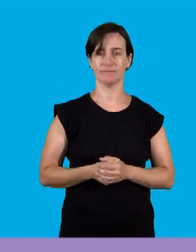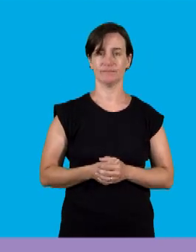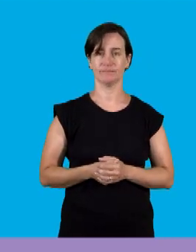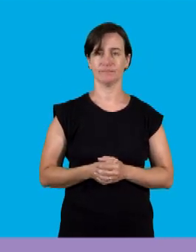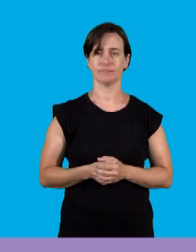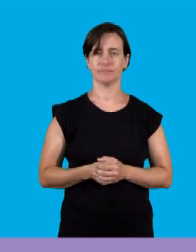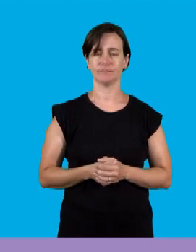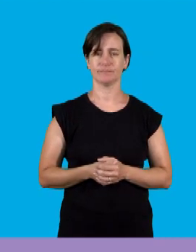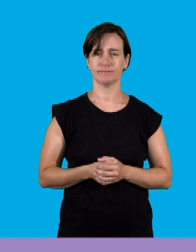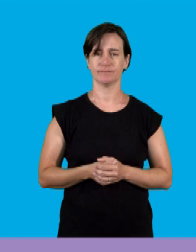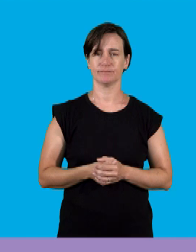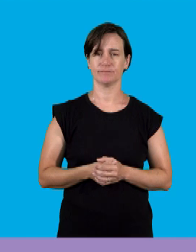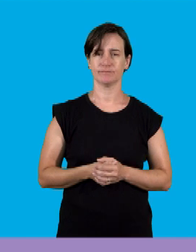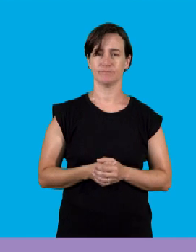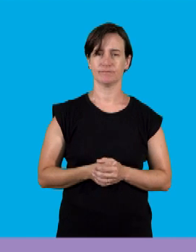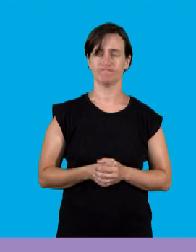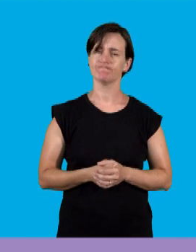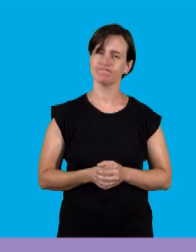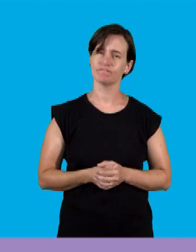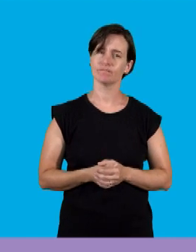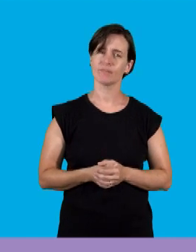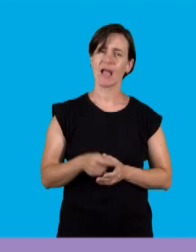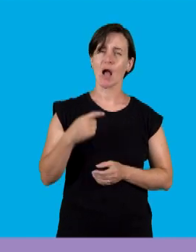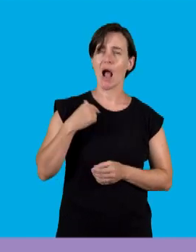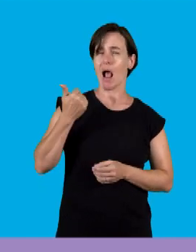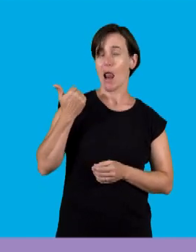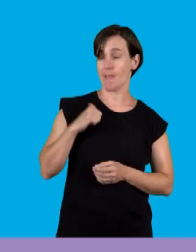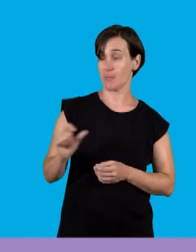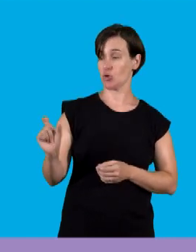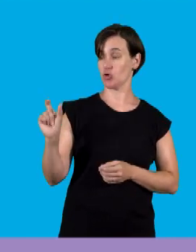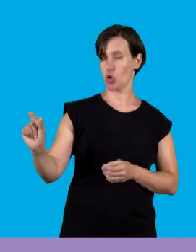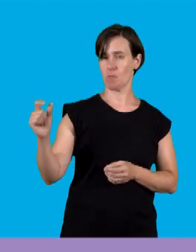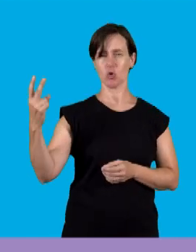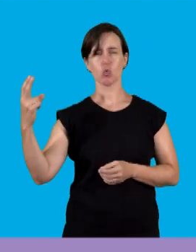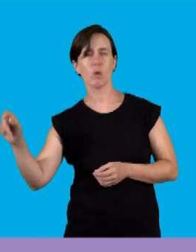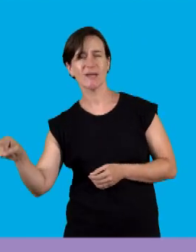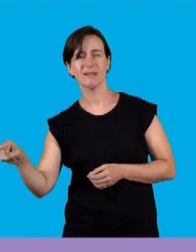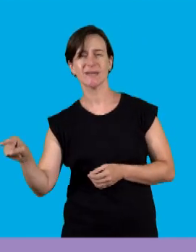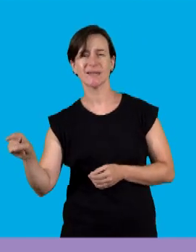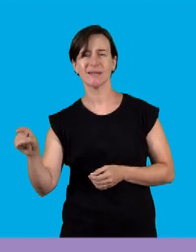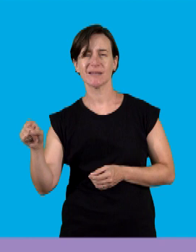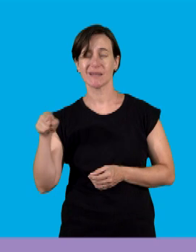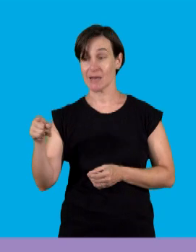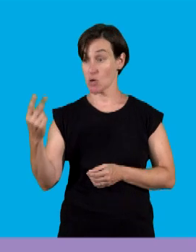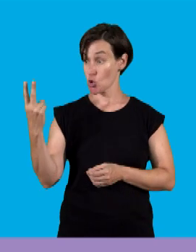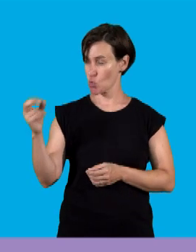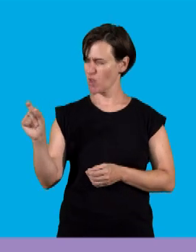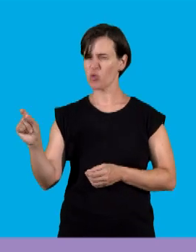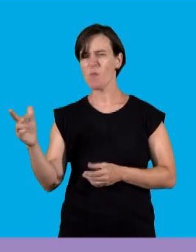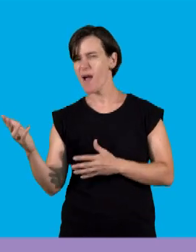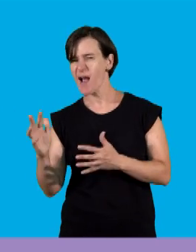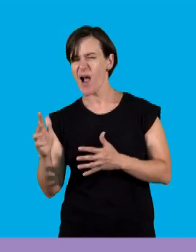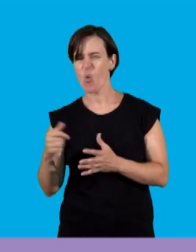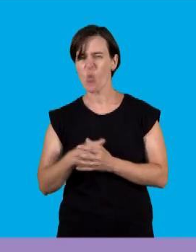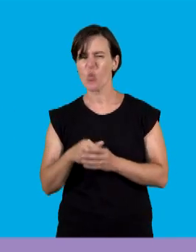above. Now, how would we find the 20th term? So this table is supposed to help us to